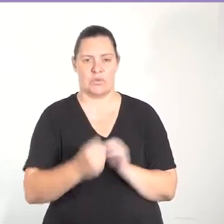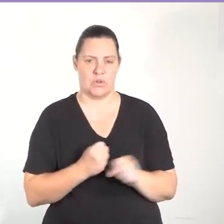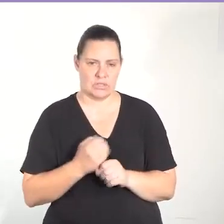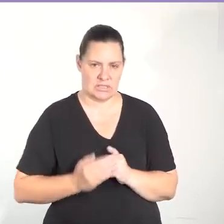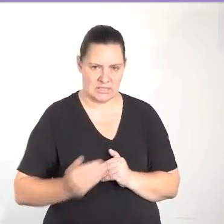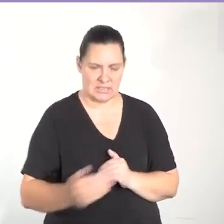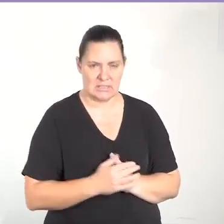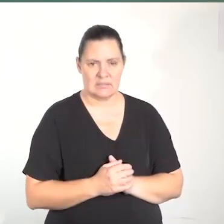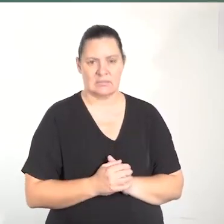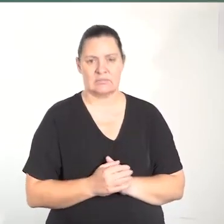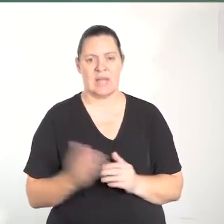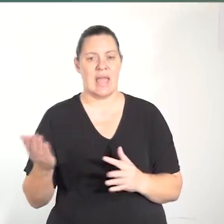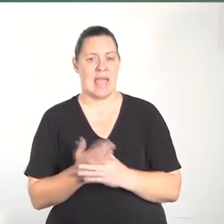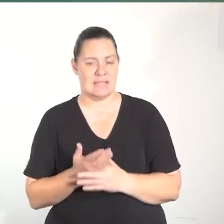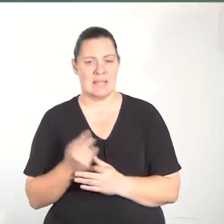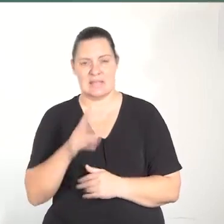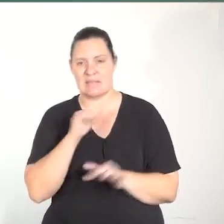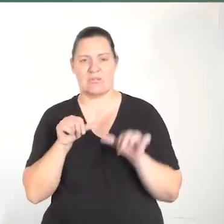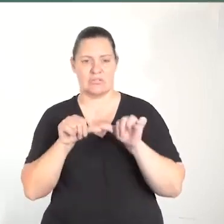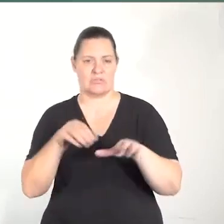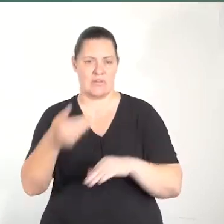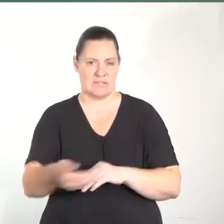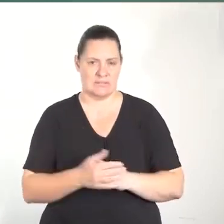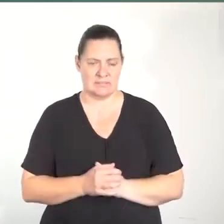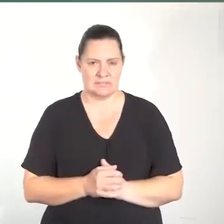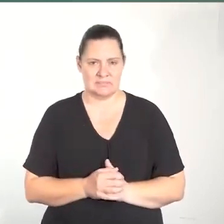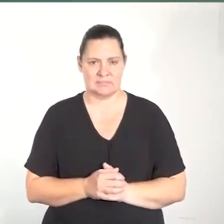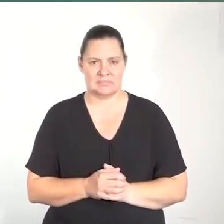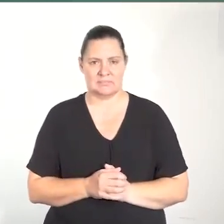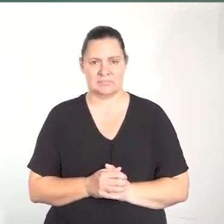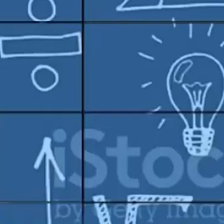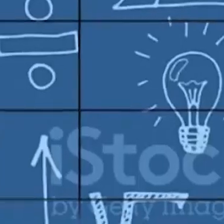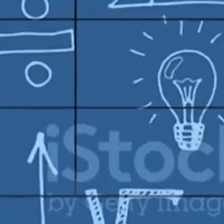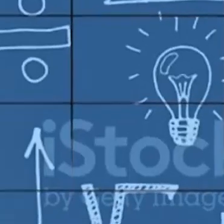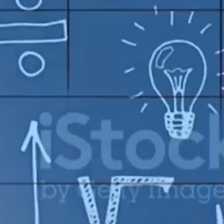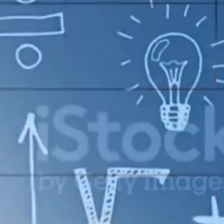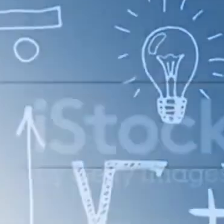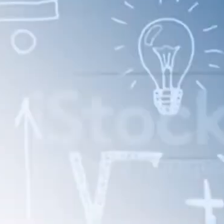over 3 years. Let's go to an ad break and then we'll continue after this. See you just now.